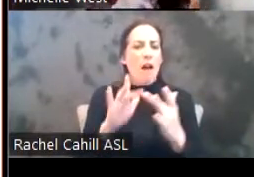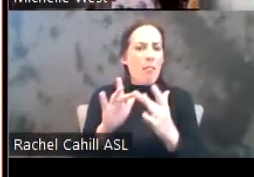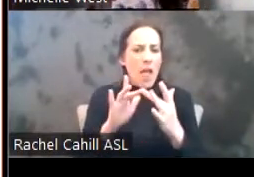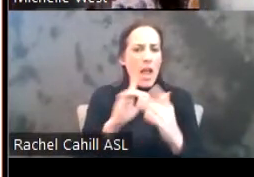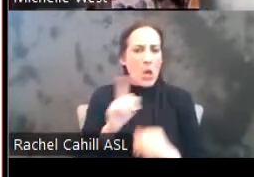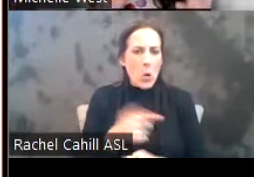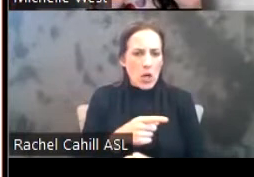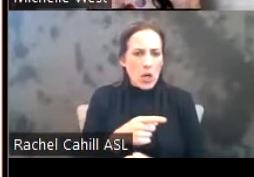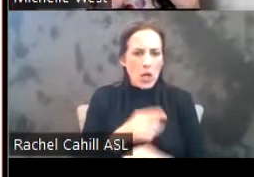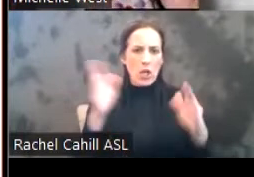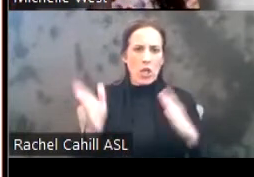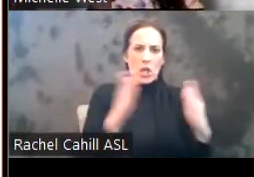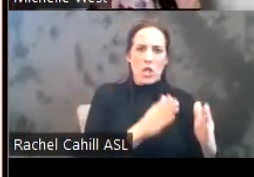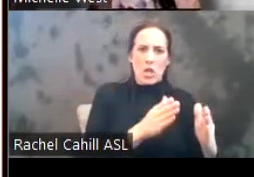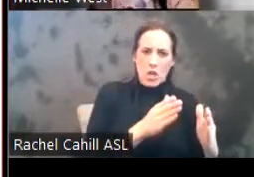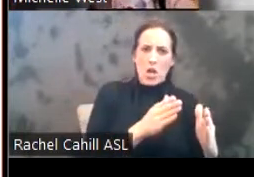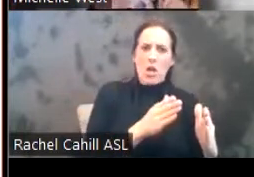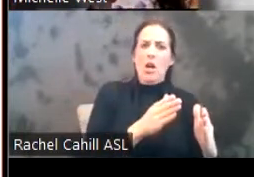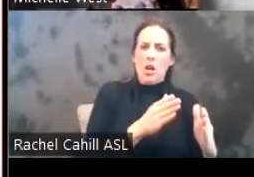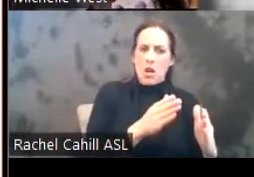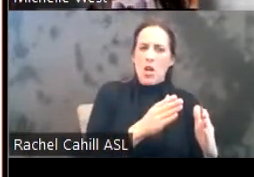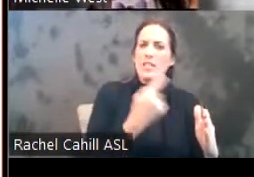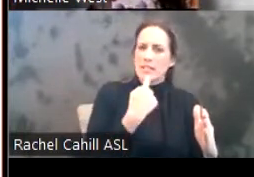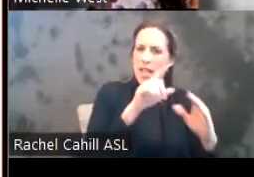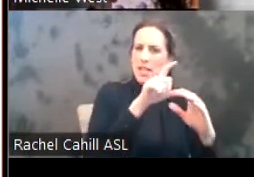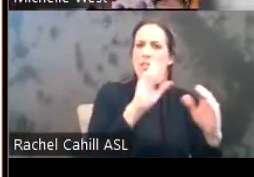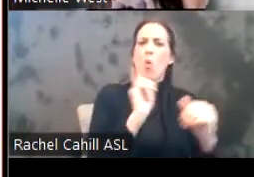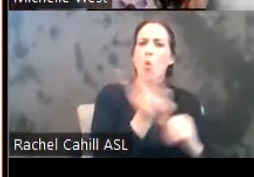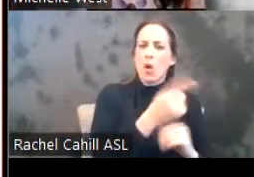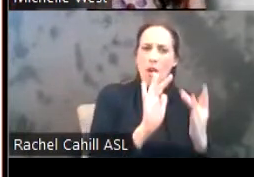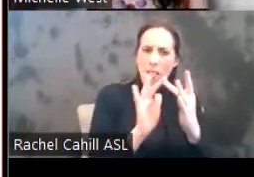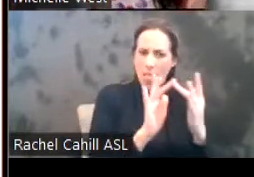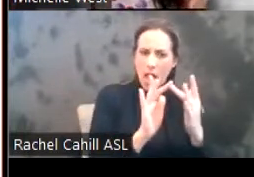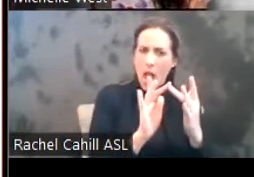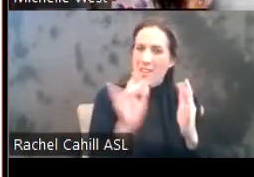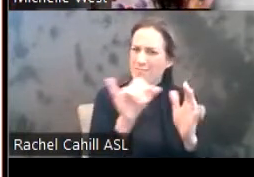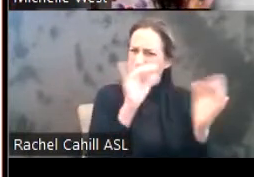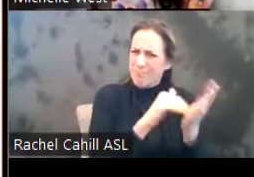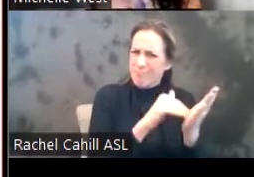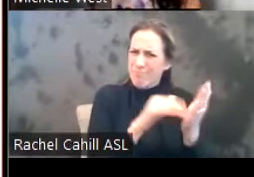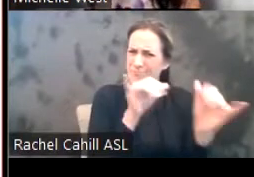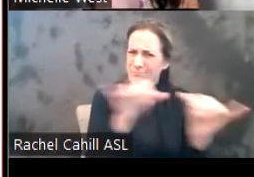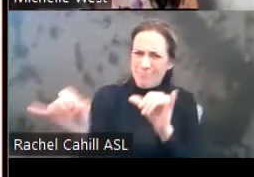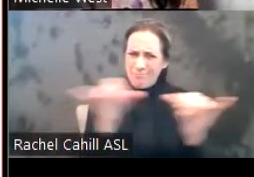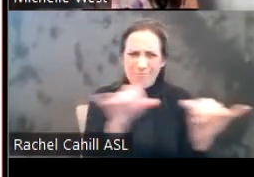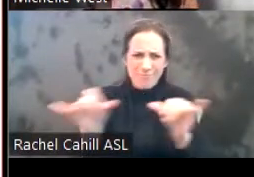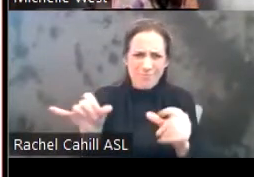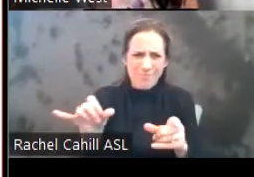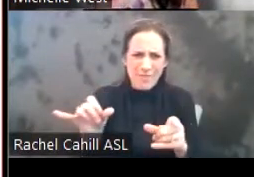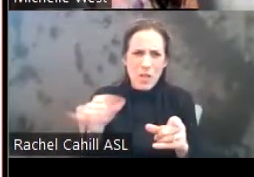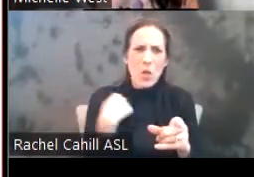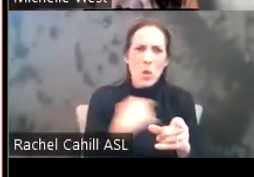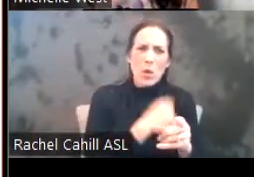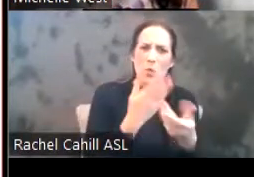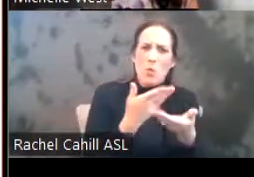your car. It's redundant, that is good, because we just want one call to action. And if your eye goes to the